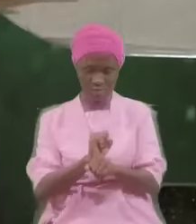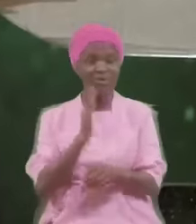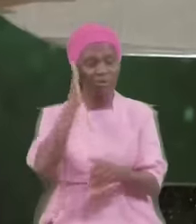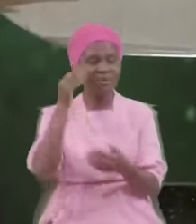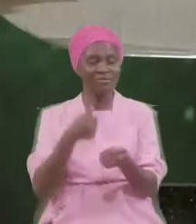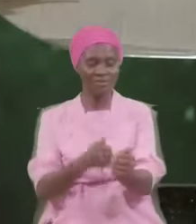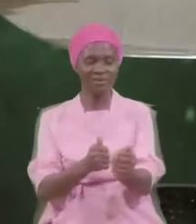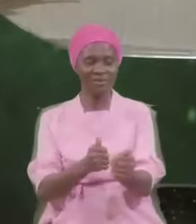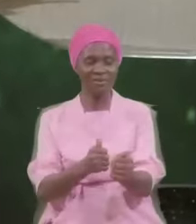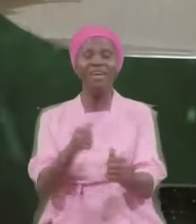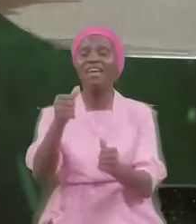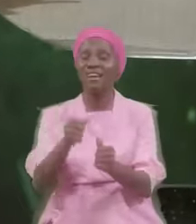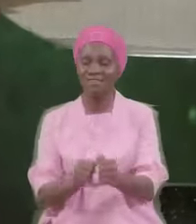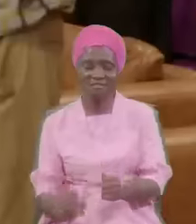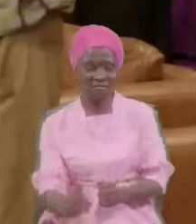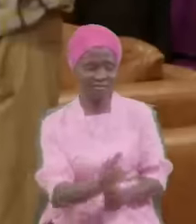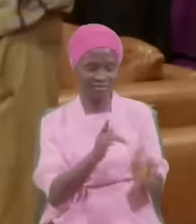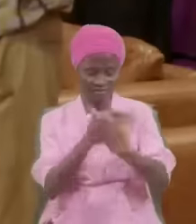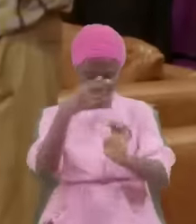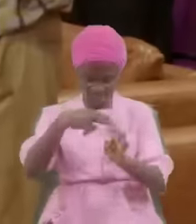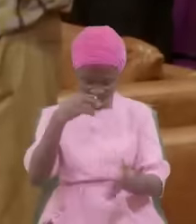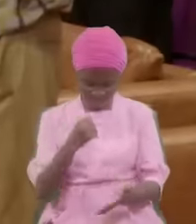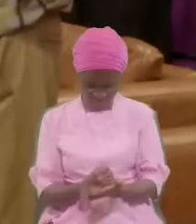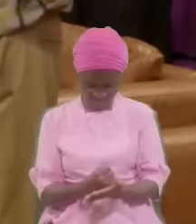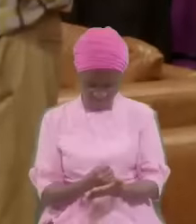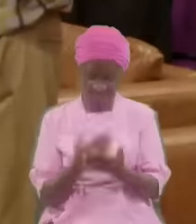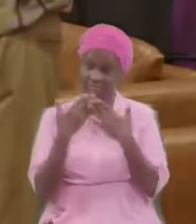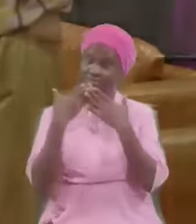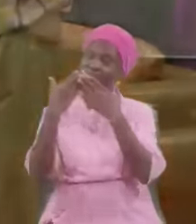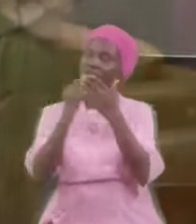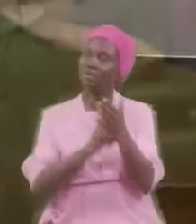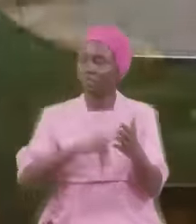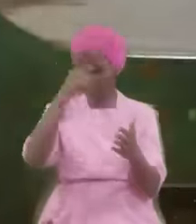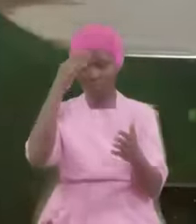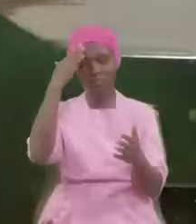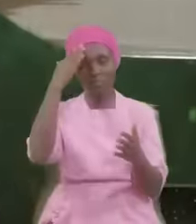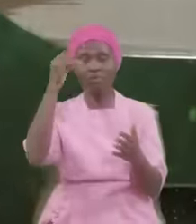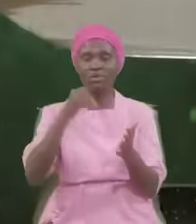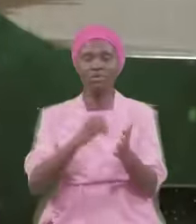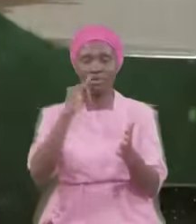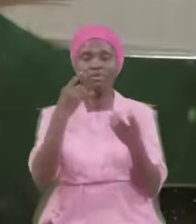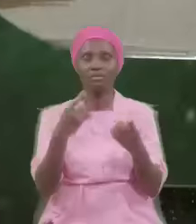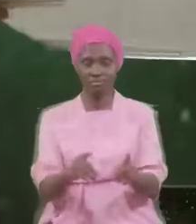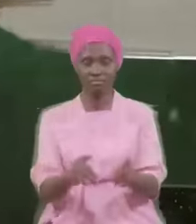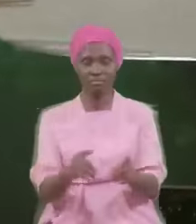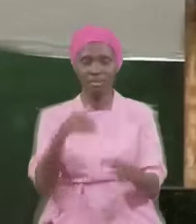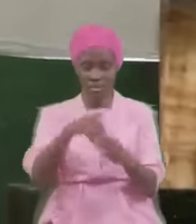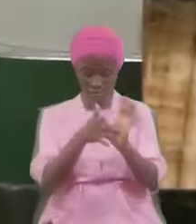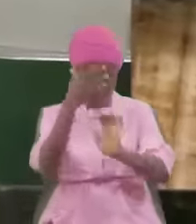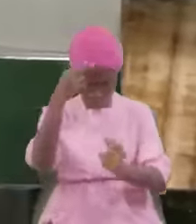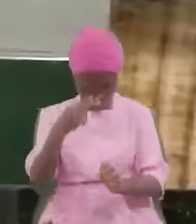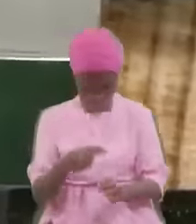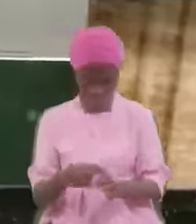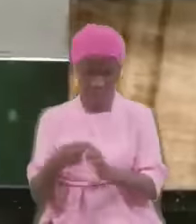follow after everyone. We thank you, Lord, because we know it is done. In